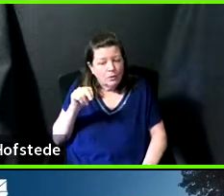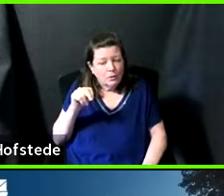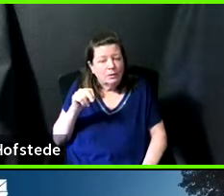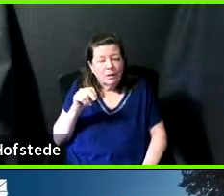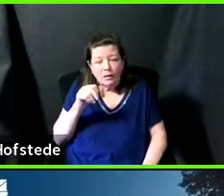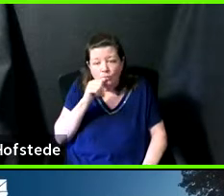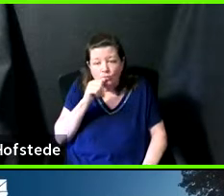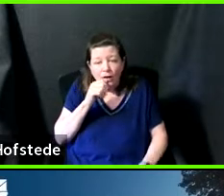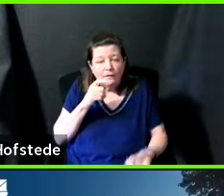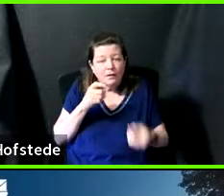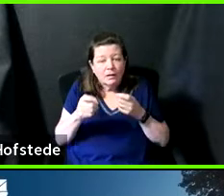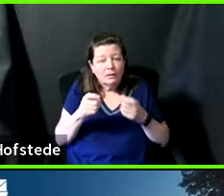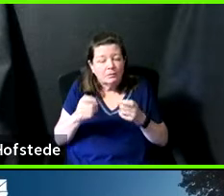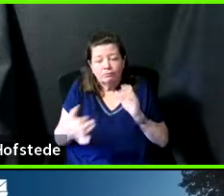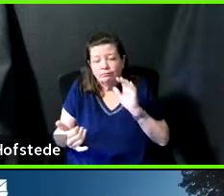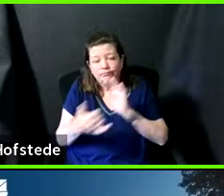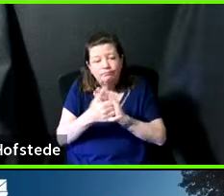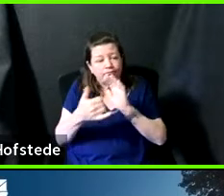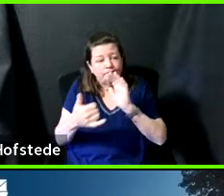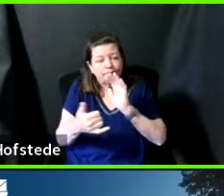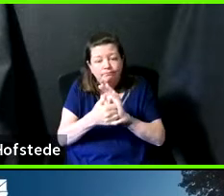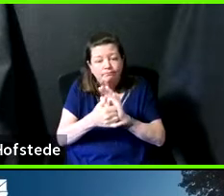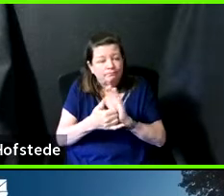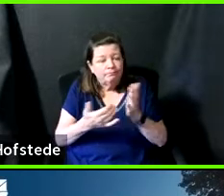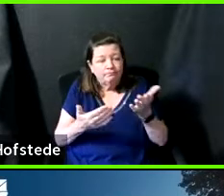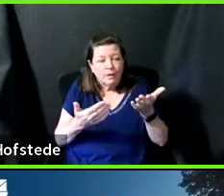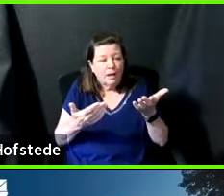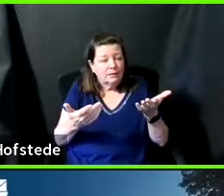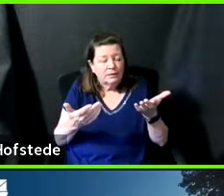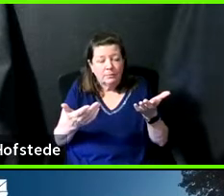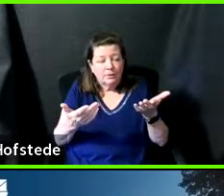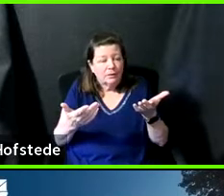controlled, and it's impossible to get a